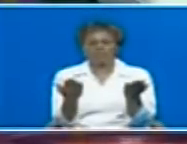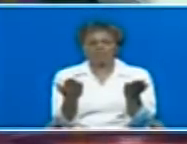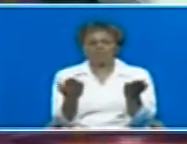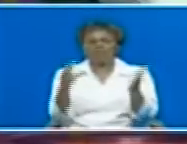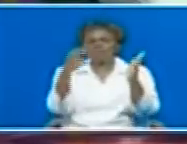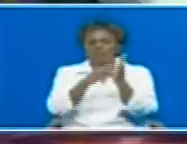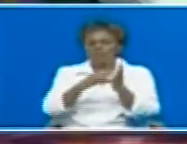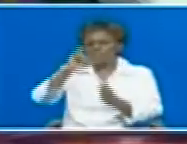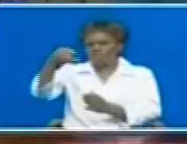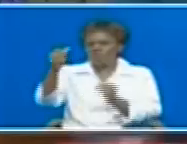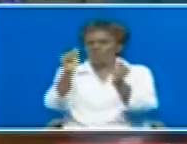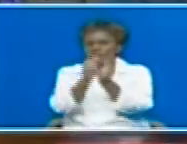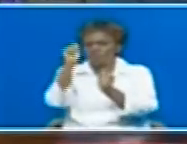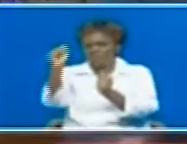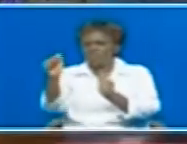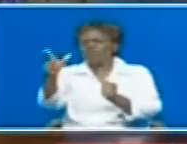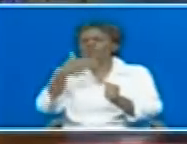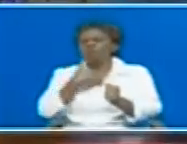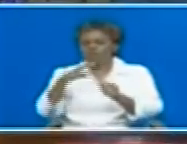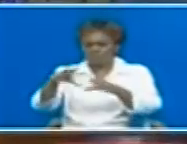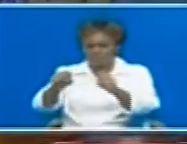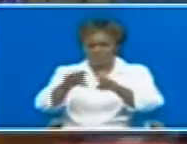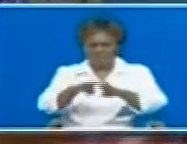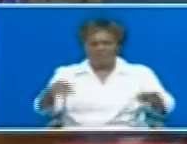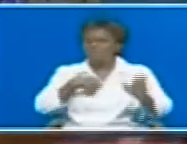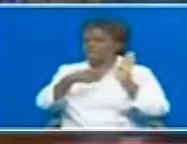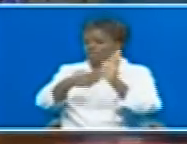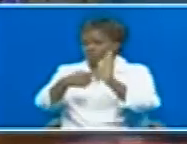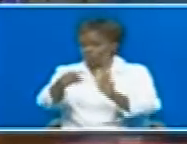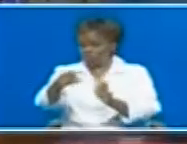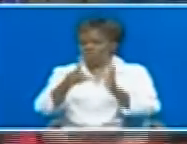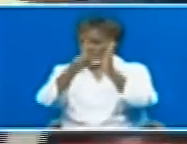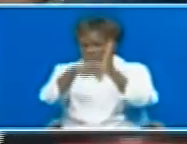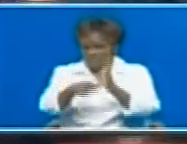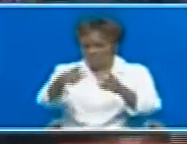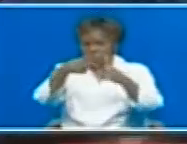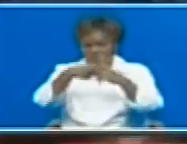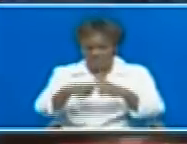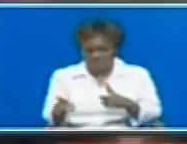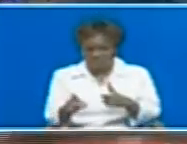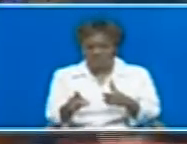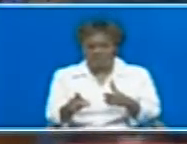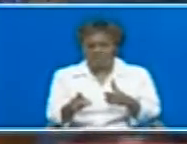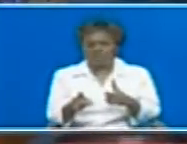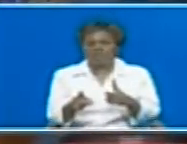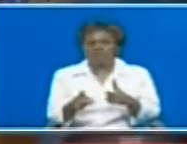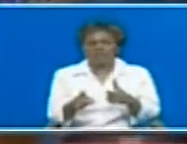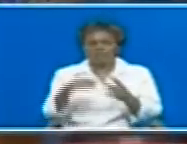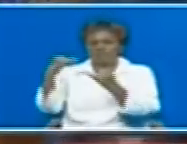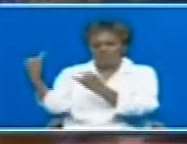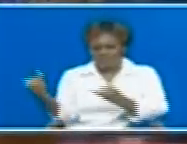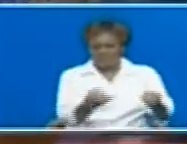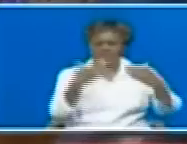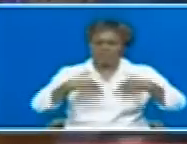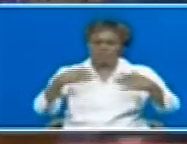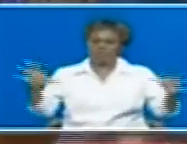on January 15 and said you're going to have an Occupy playground thing. Yes. And I'm going to show you that. Mm. When you started and said the purpose of the demonstration would be what, and you invited people to